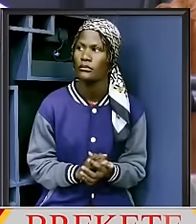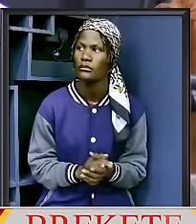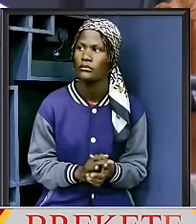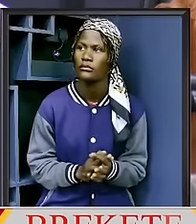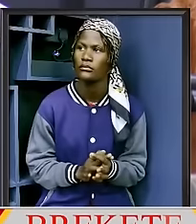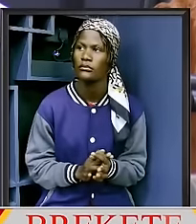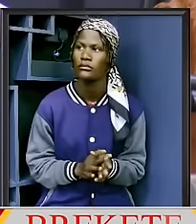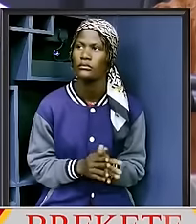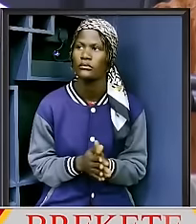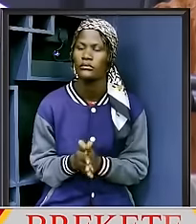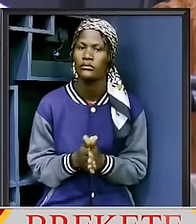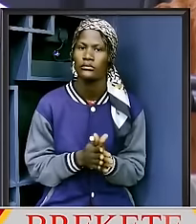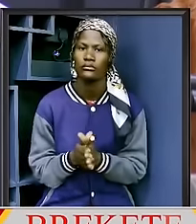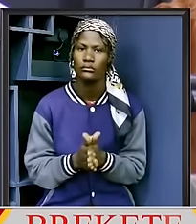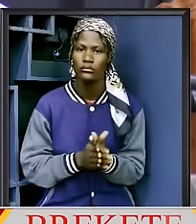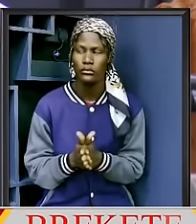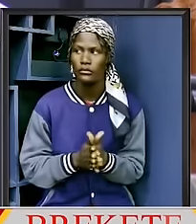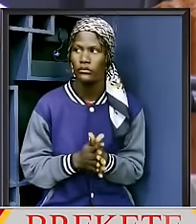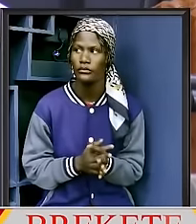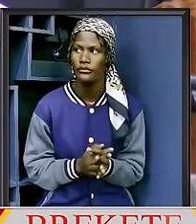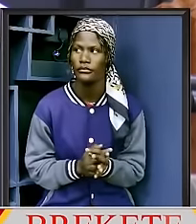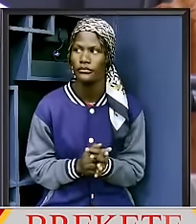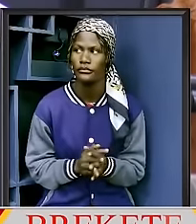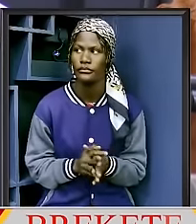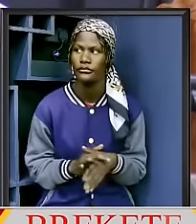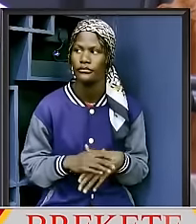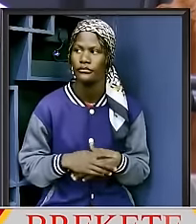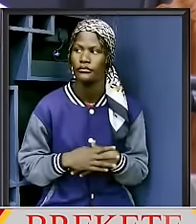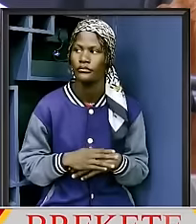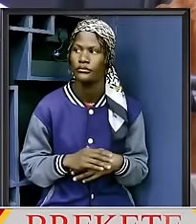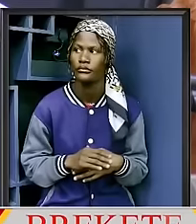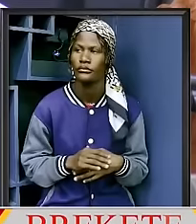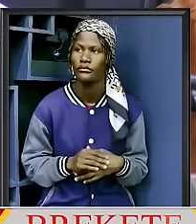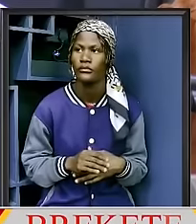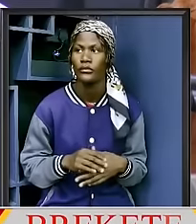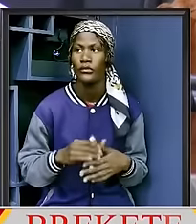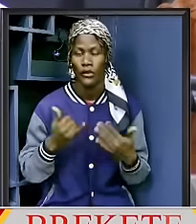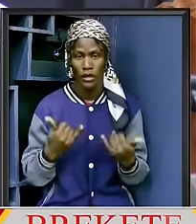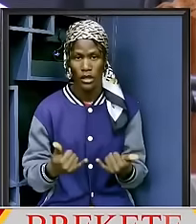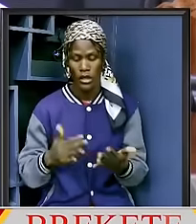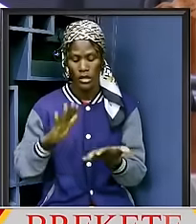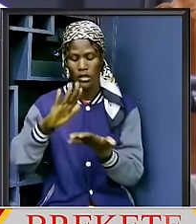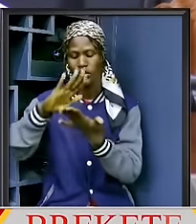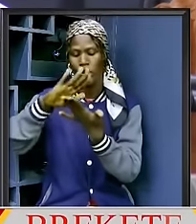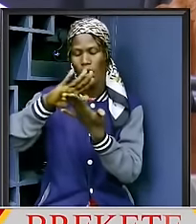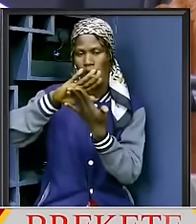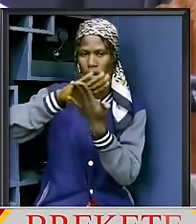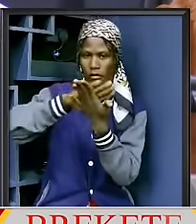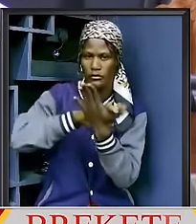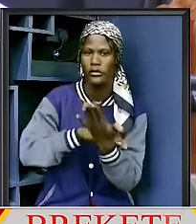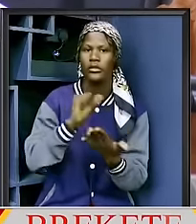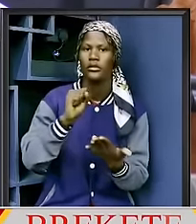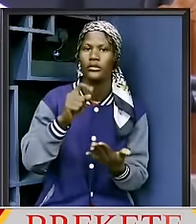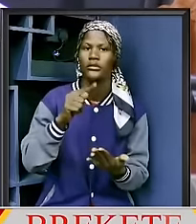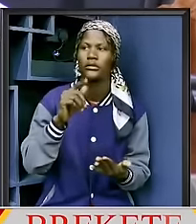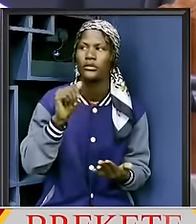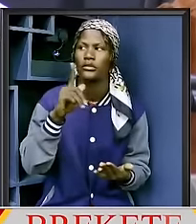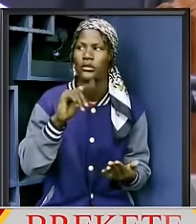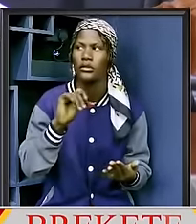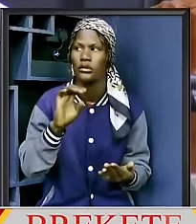it because they will block the POS when you're not using it. So I can still go there and print the statement